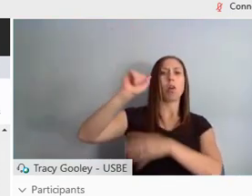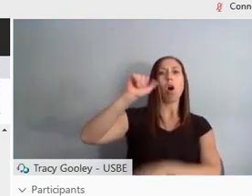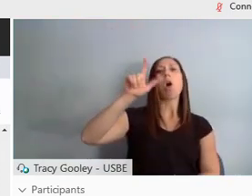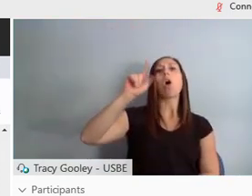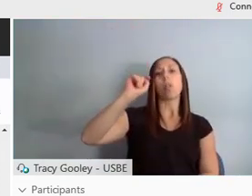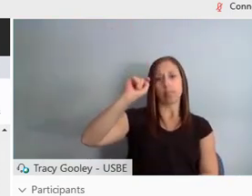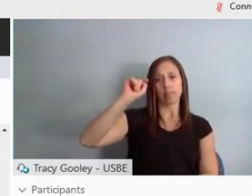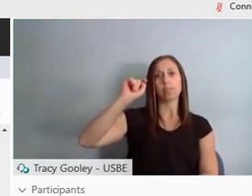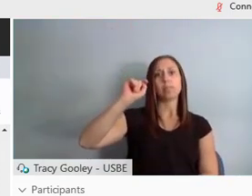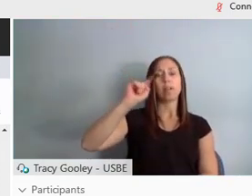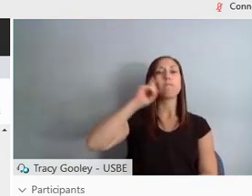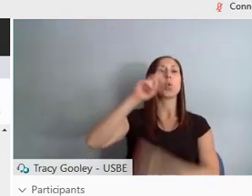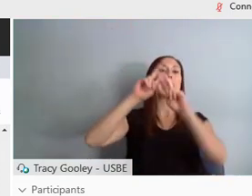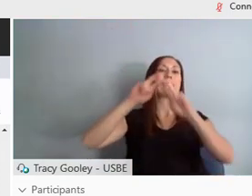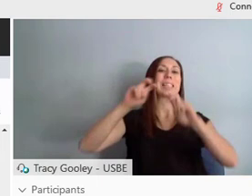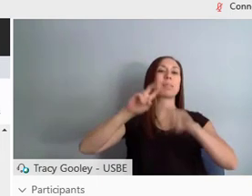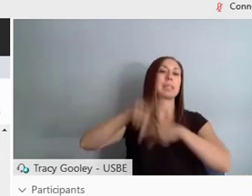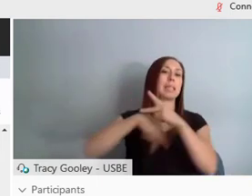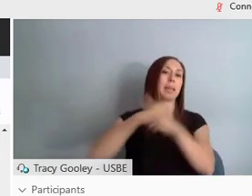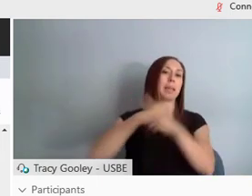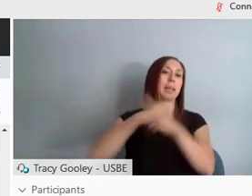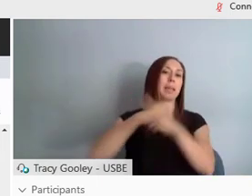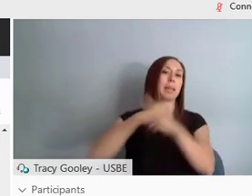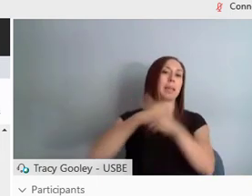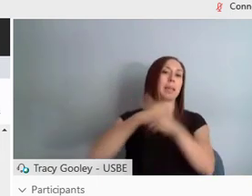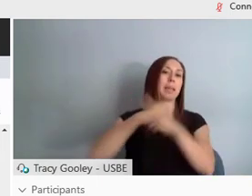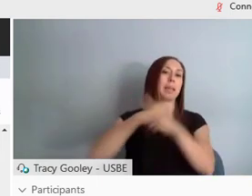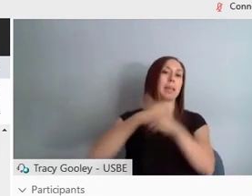your assessment type.